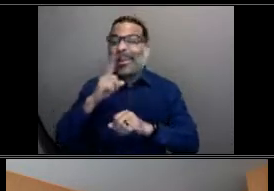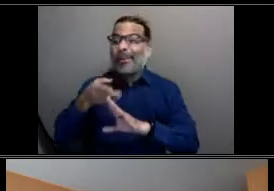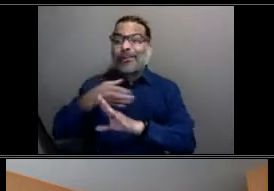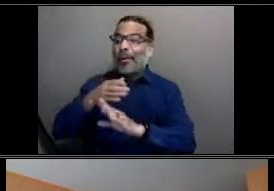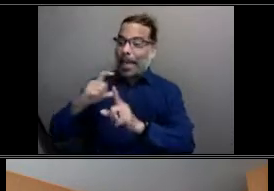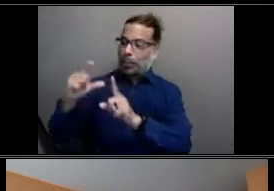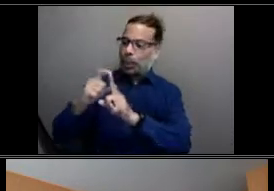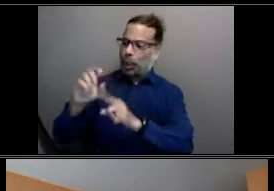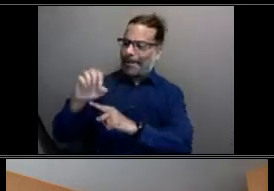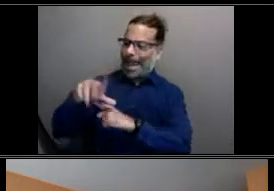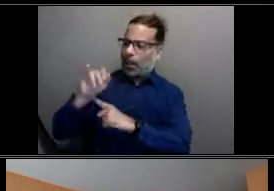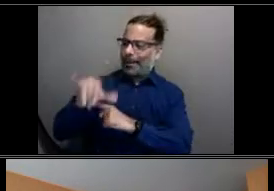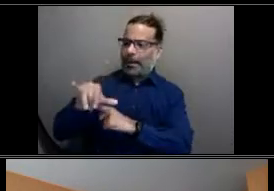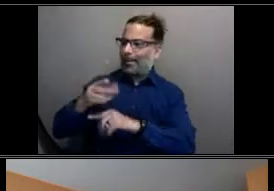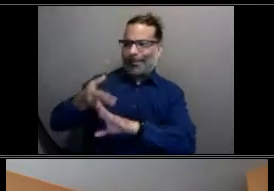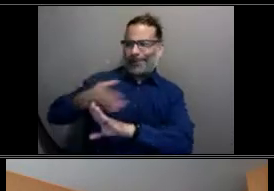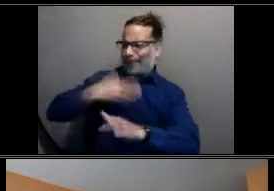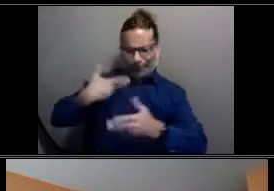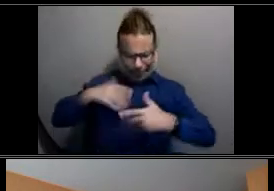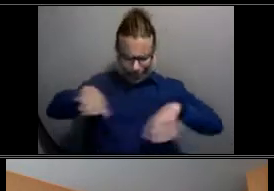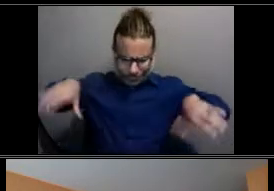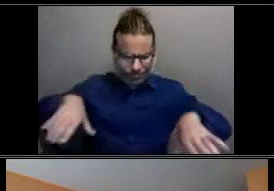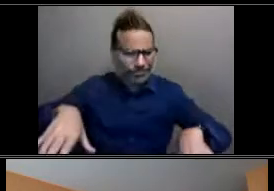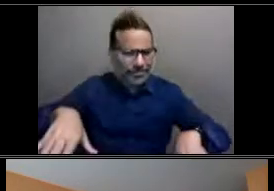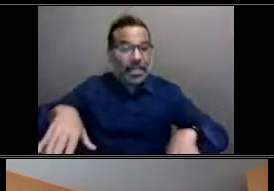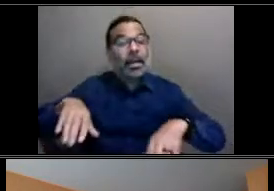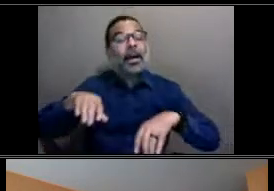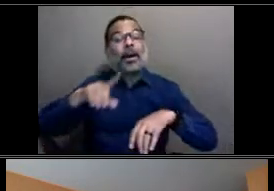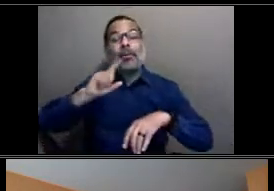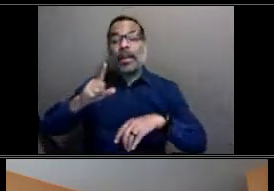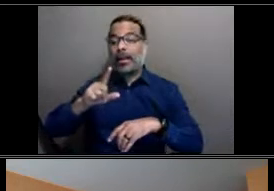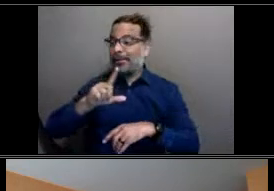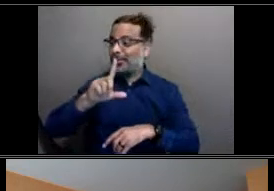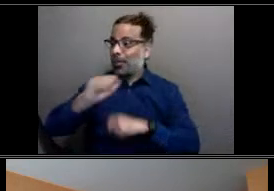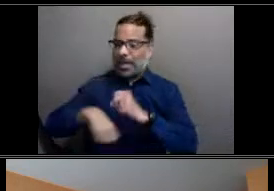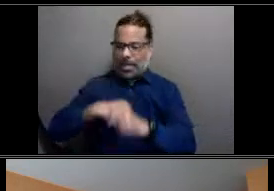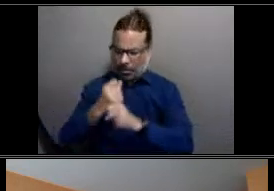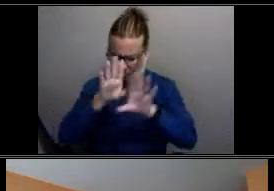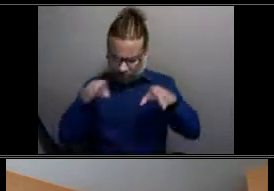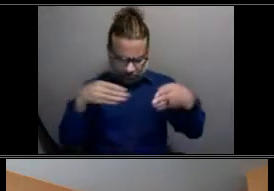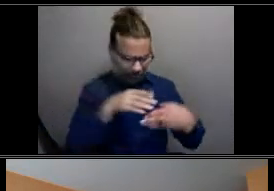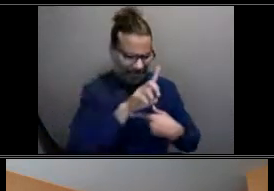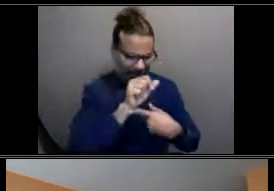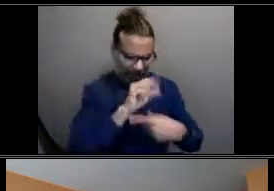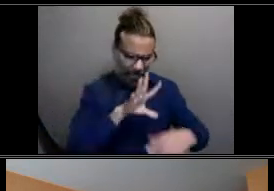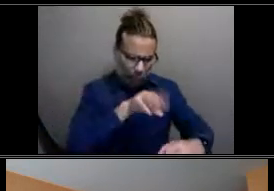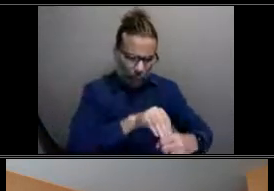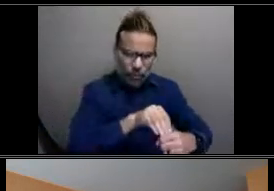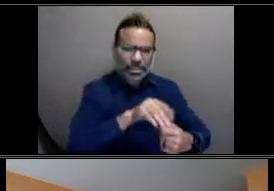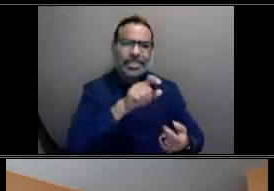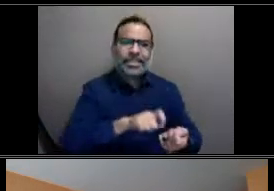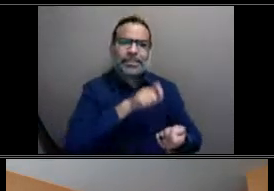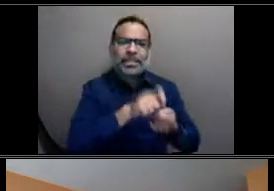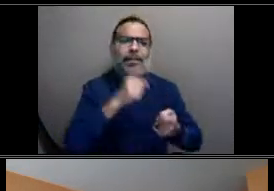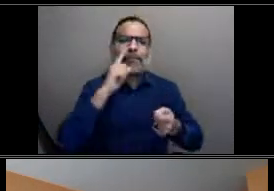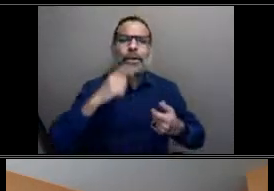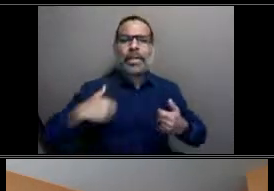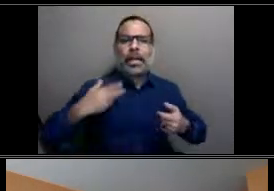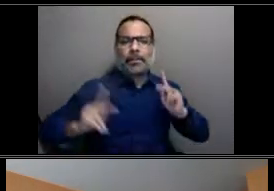hot topic. And for the past 20 years, we've been very focused on disability inclusion, particularly for young